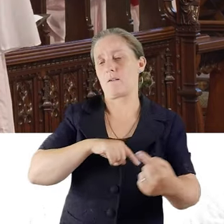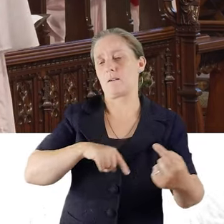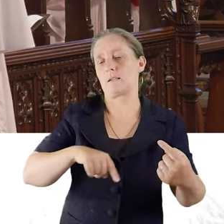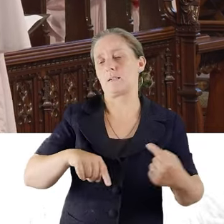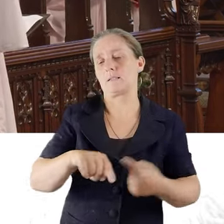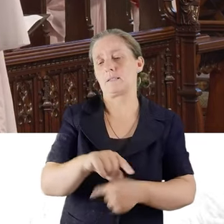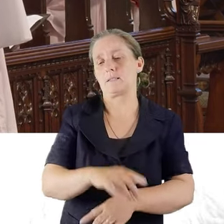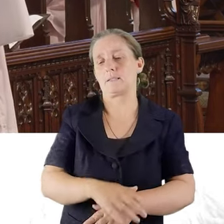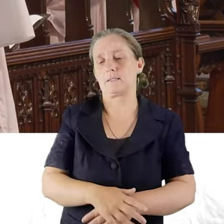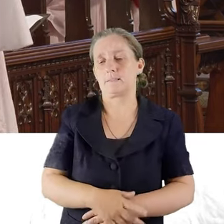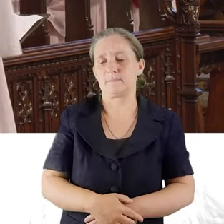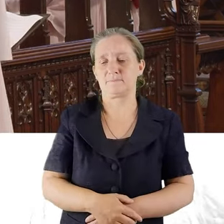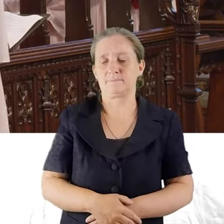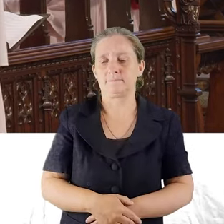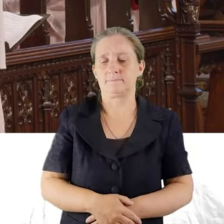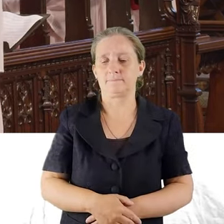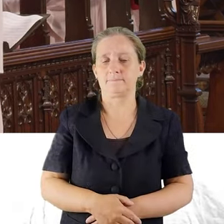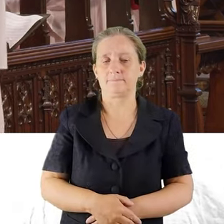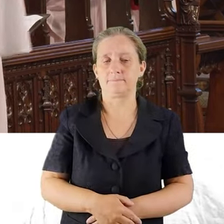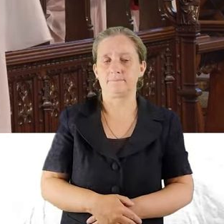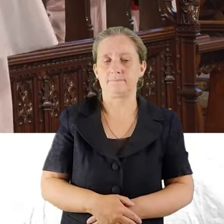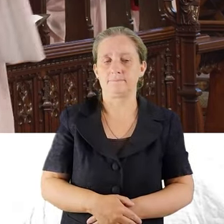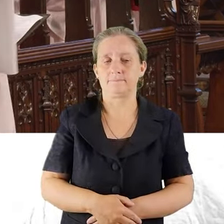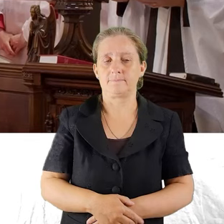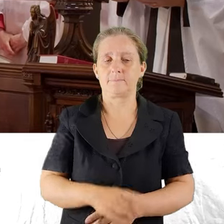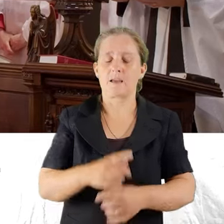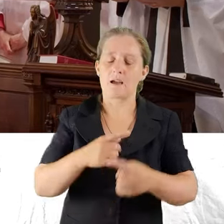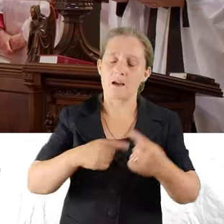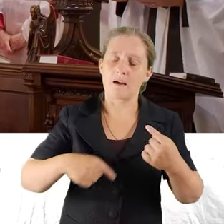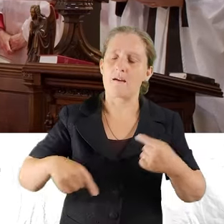upon us.